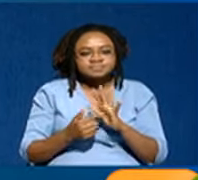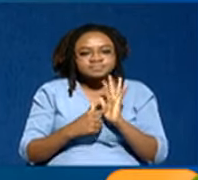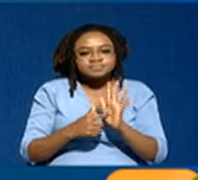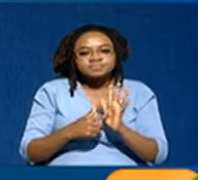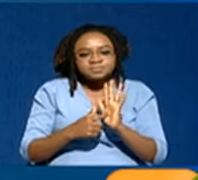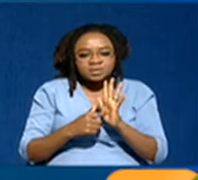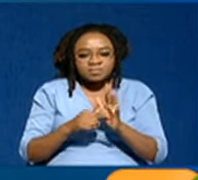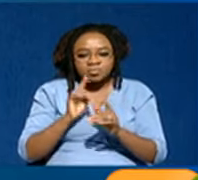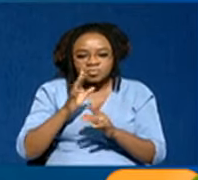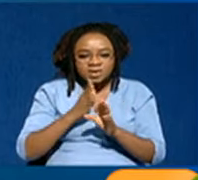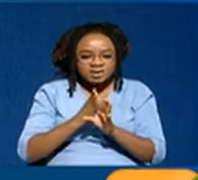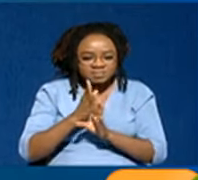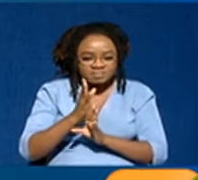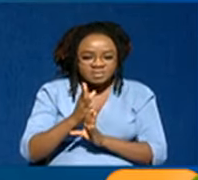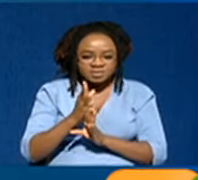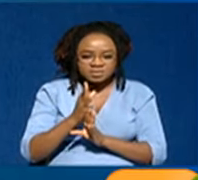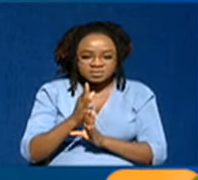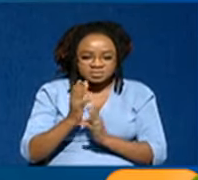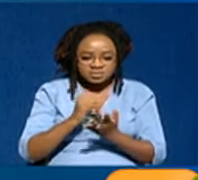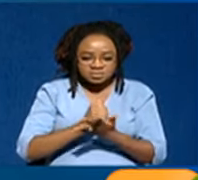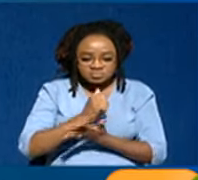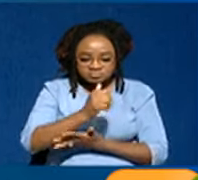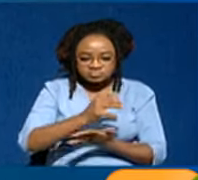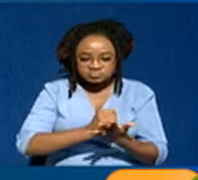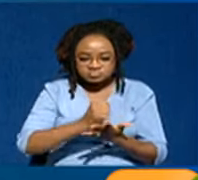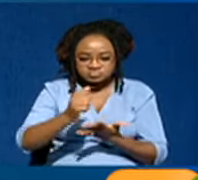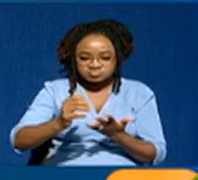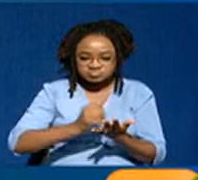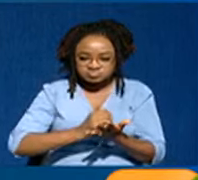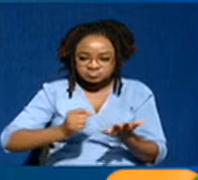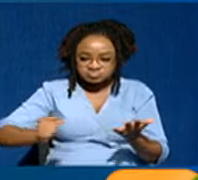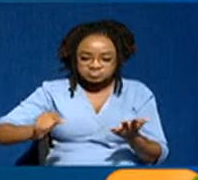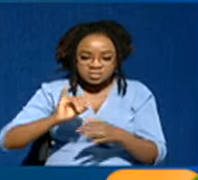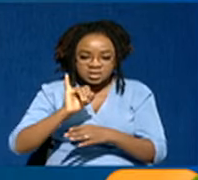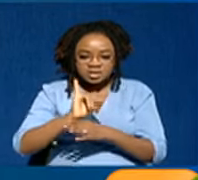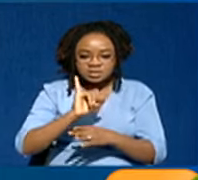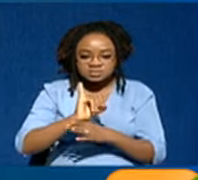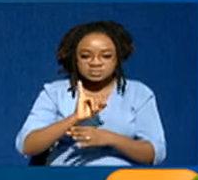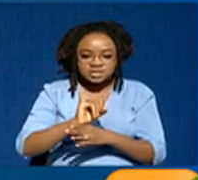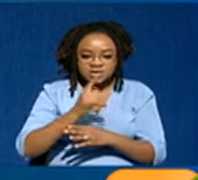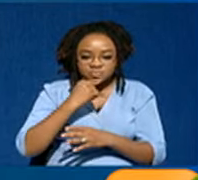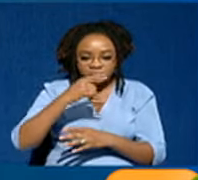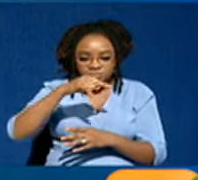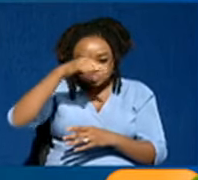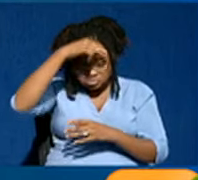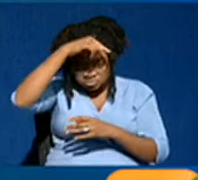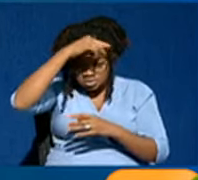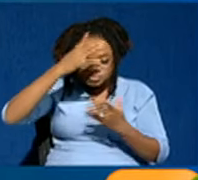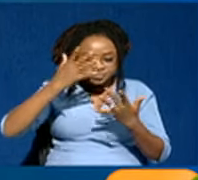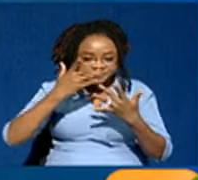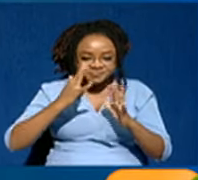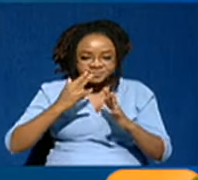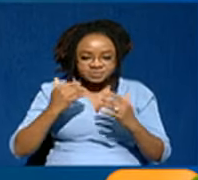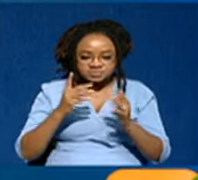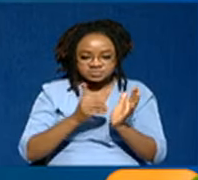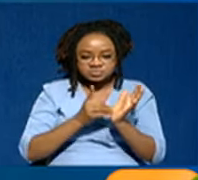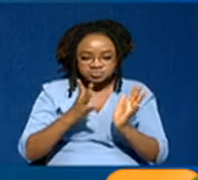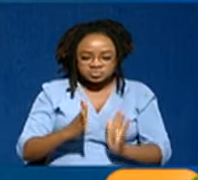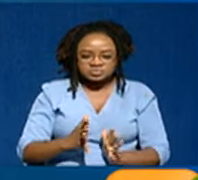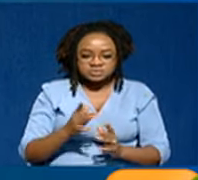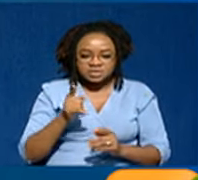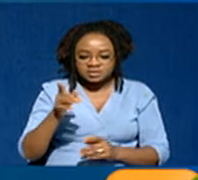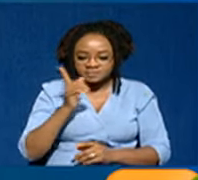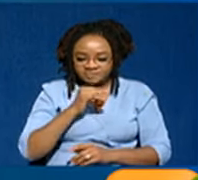the key ones is around the posting of interns. These are graduate doctors who have just completed